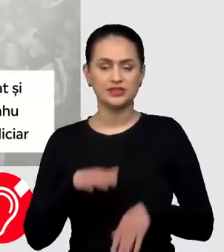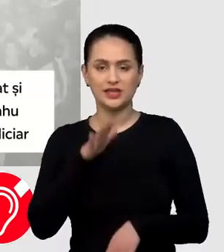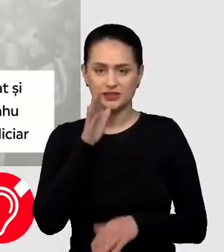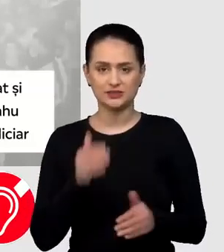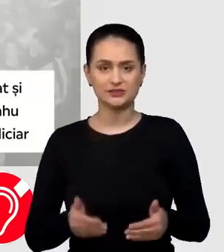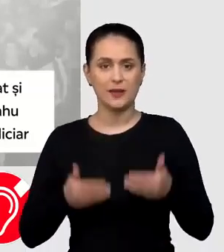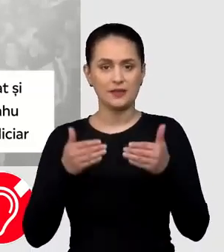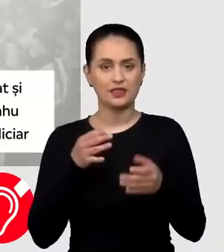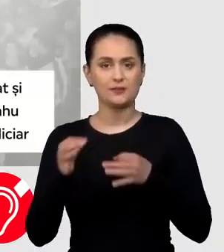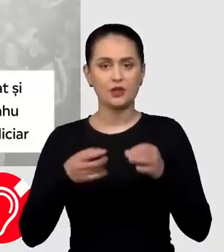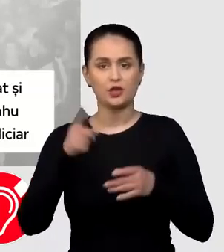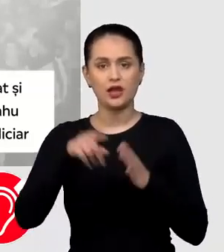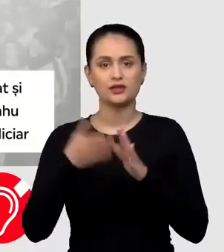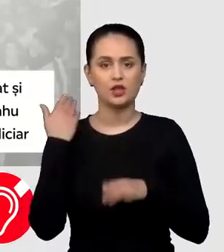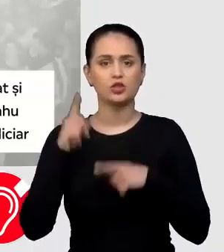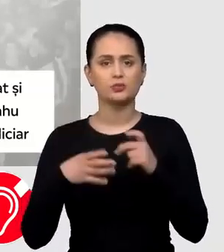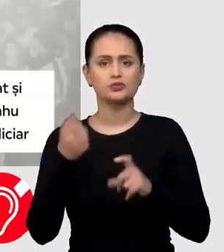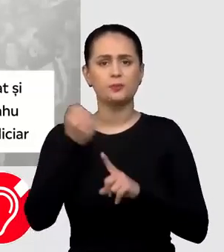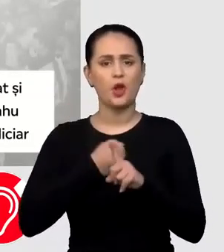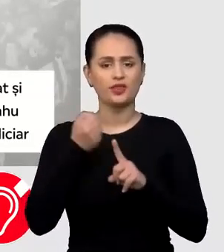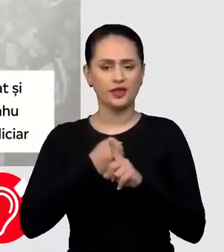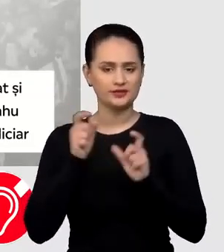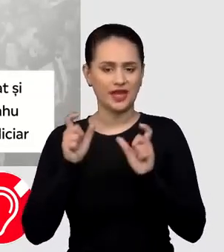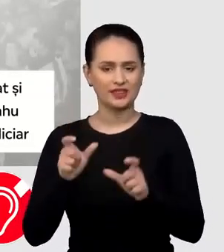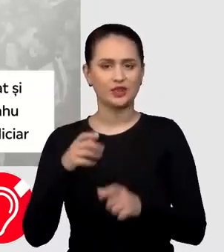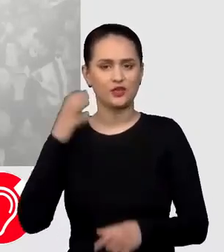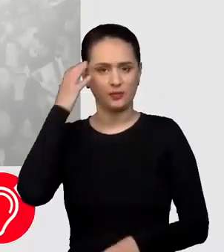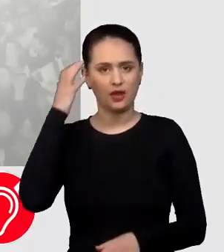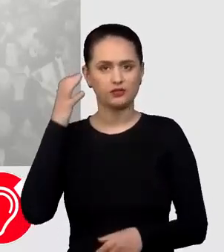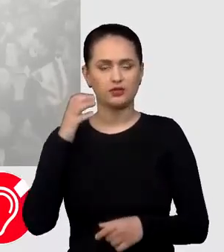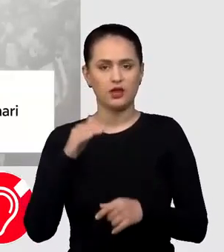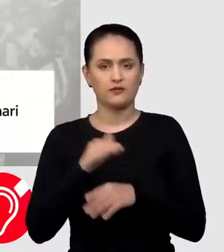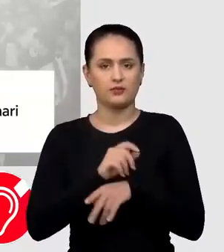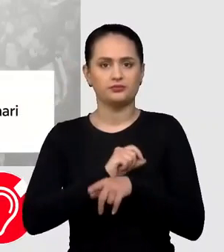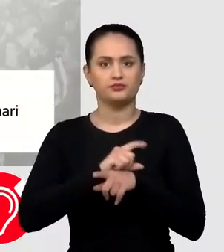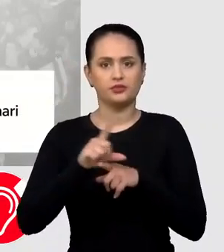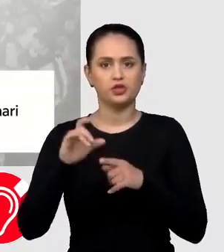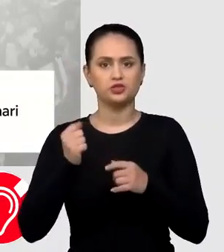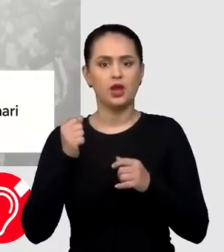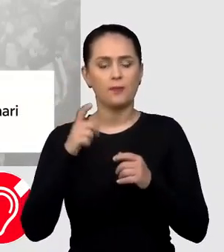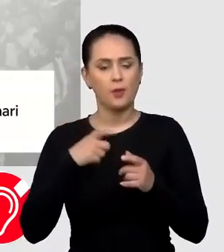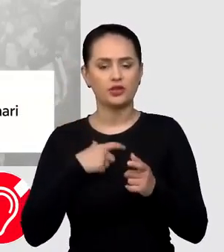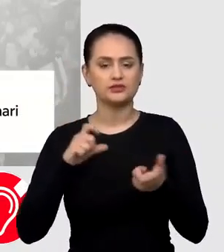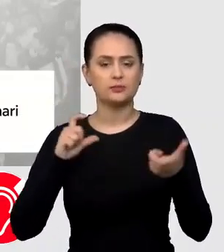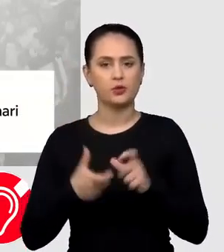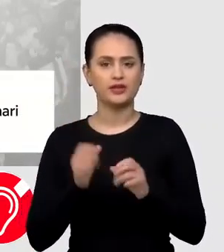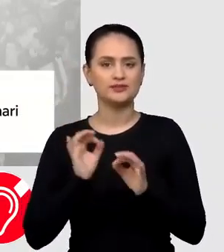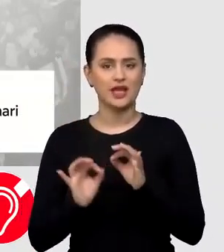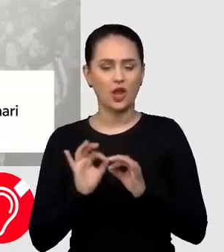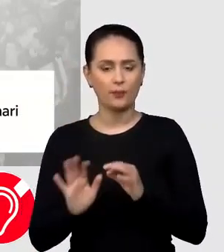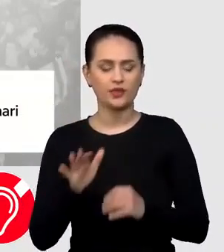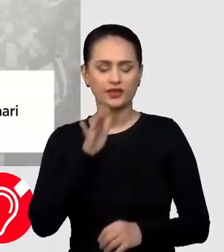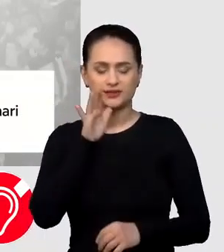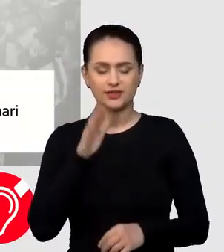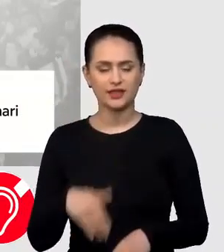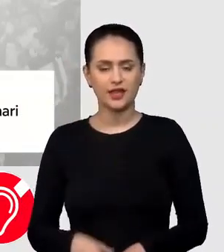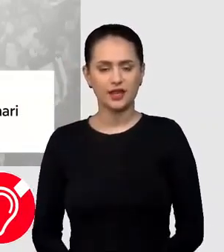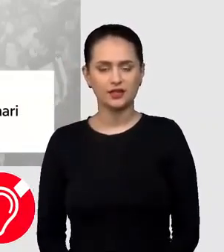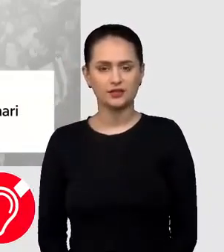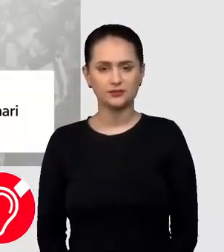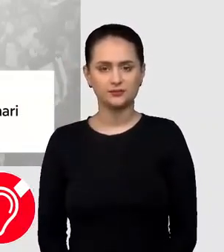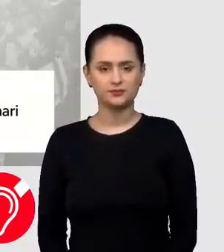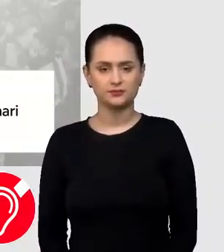Netanyahu a amânat planul luna trecută după ce protestele antiguvernamentale în masă s-au intensificat și au amenințat chiar că